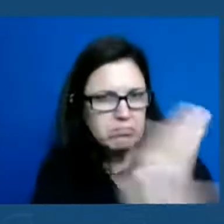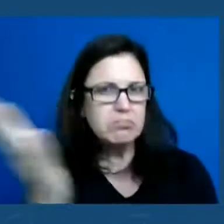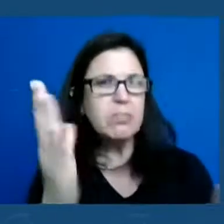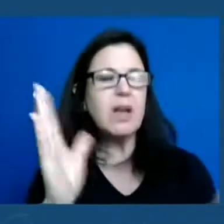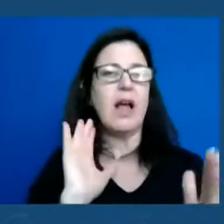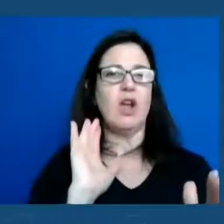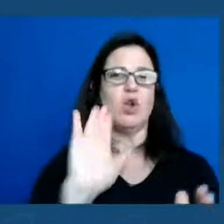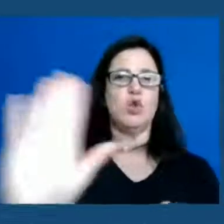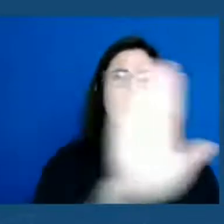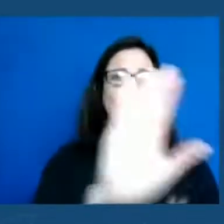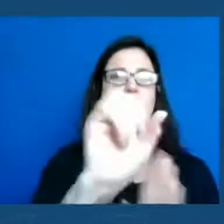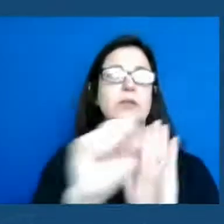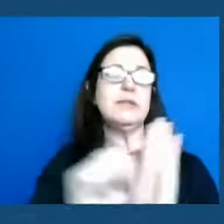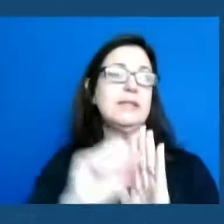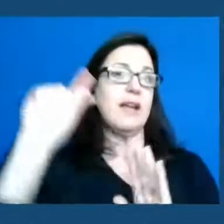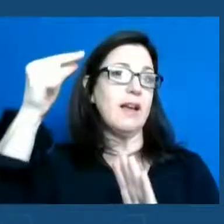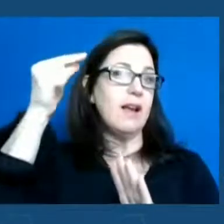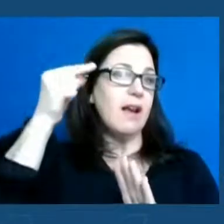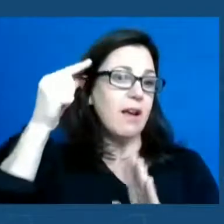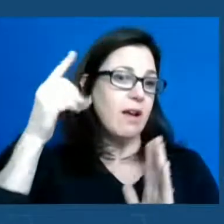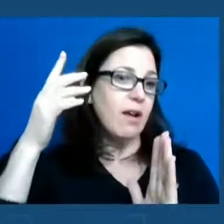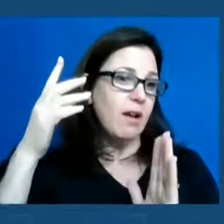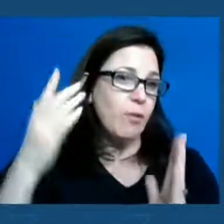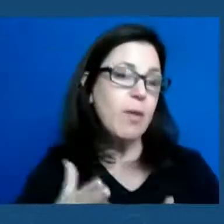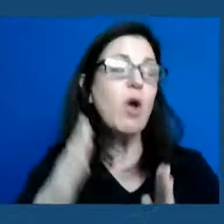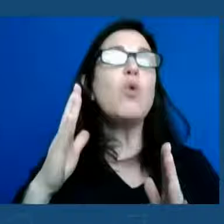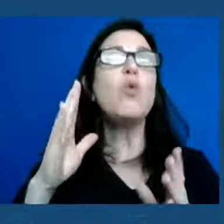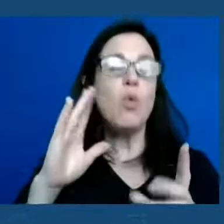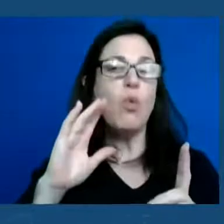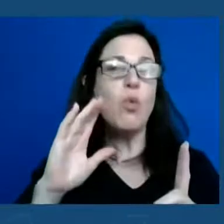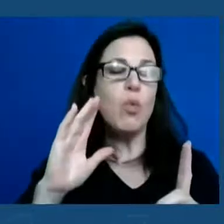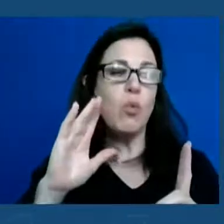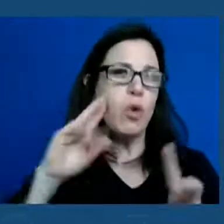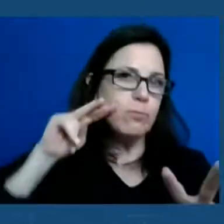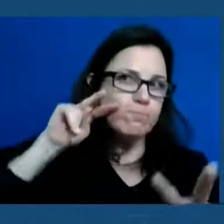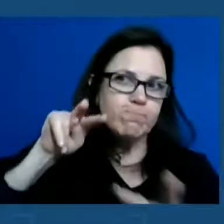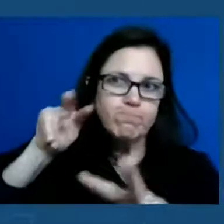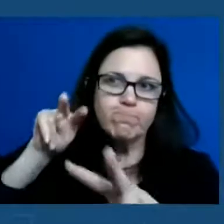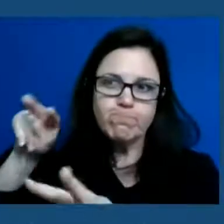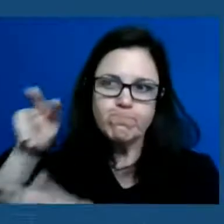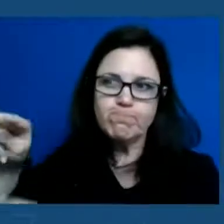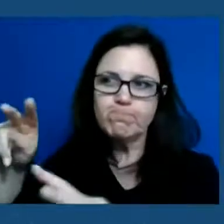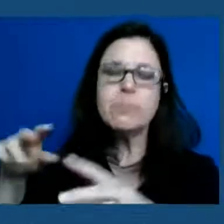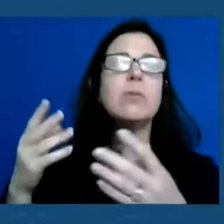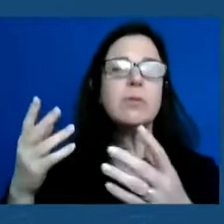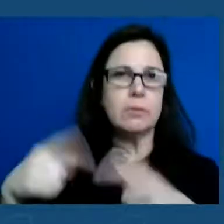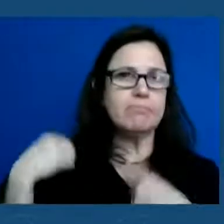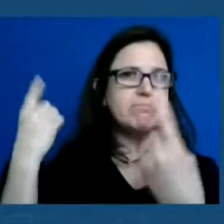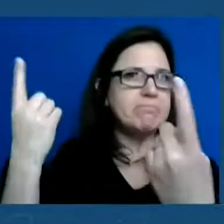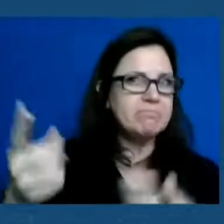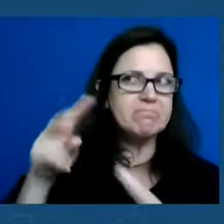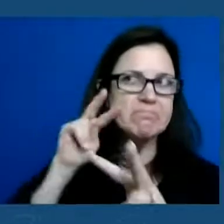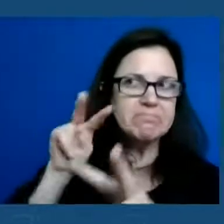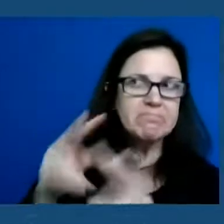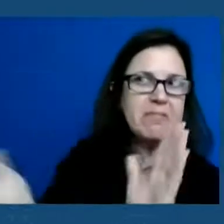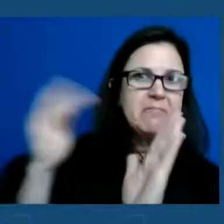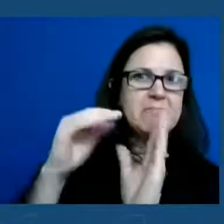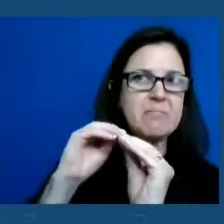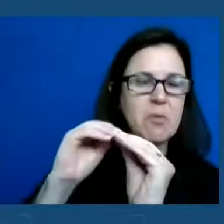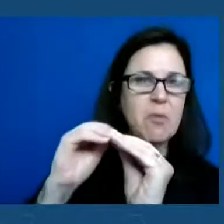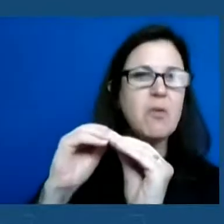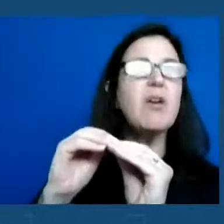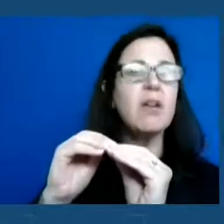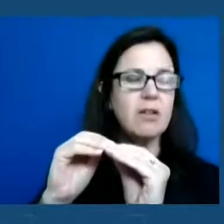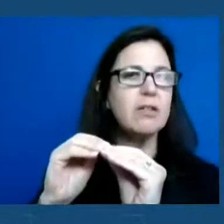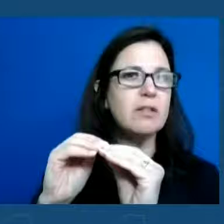government has been and will continue to monitor all the numbers. We're continuing to provide more, have been